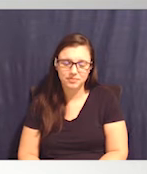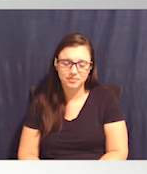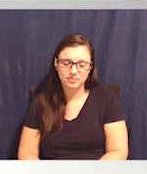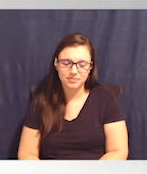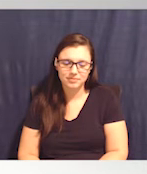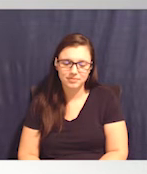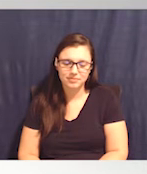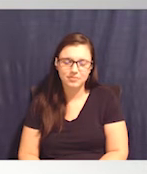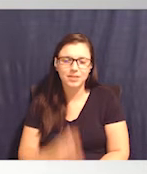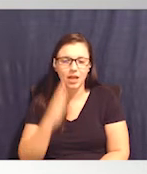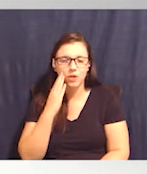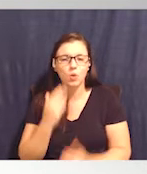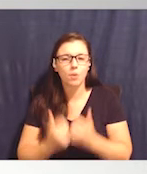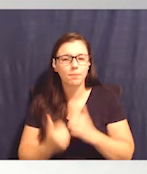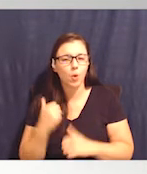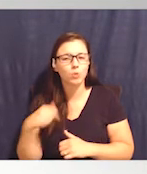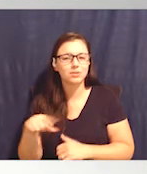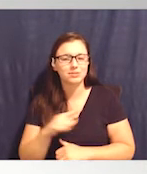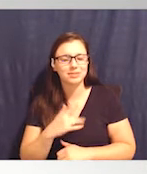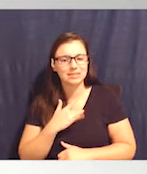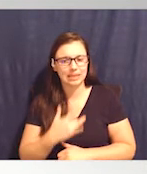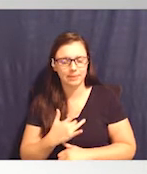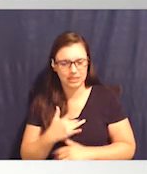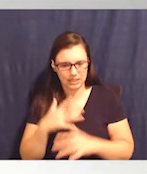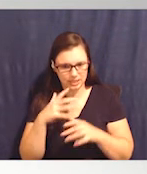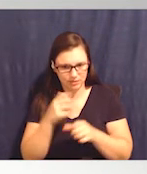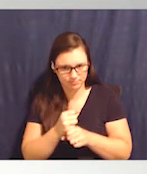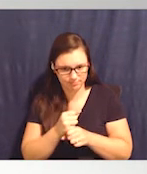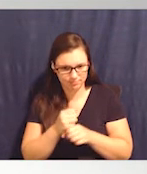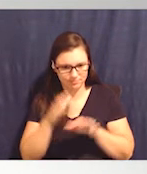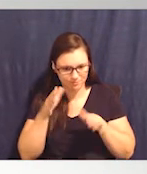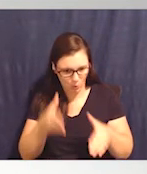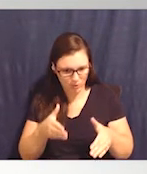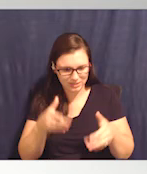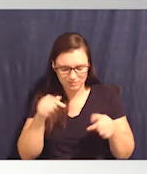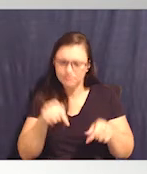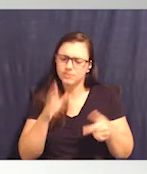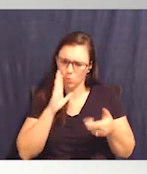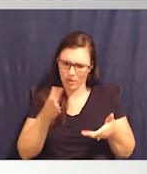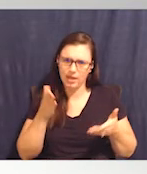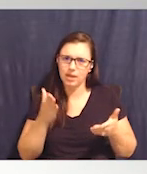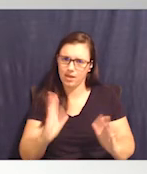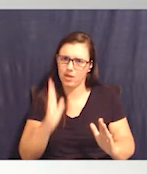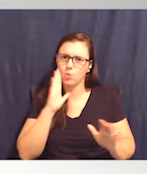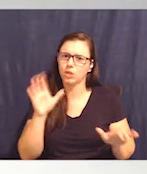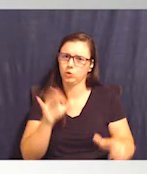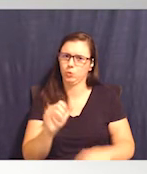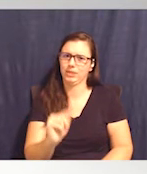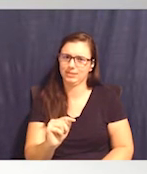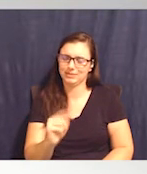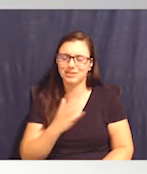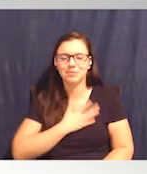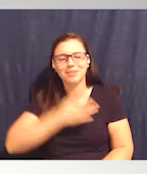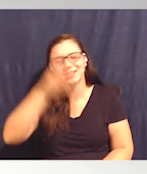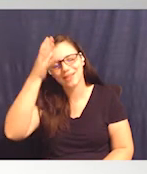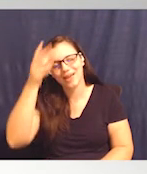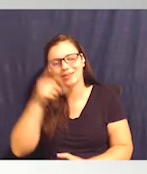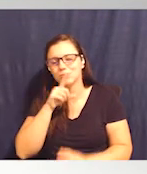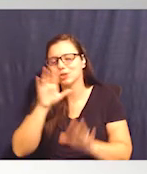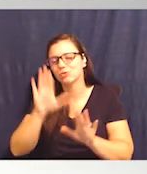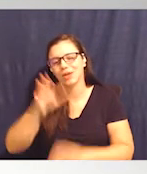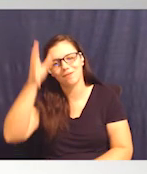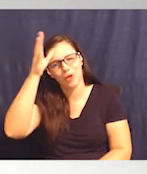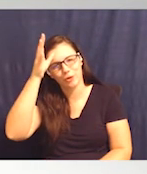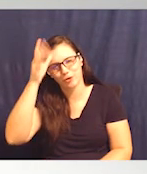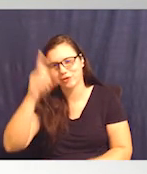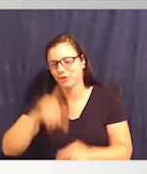lock down that this is the way we're going to do it. My dad, loved best one. He was a great father. Couldn't argue. Could never say